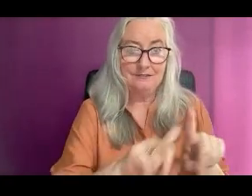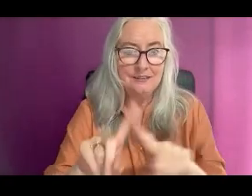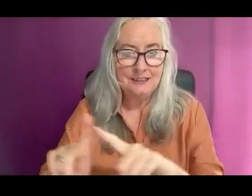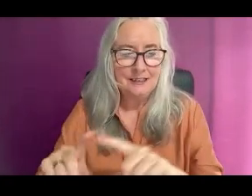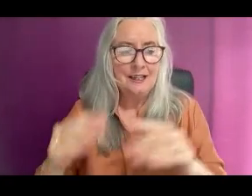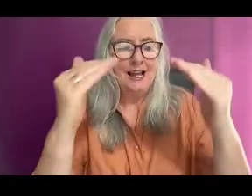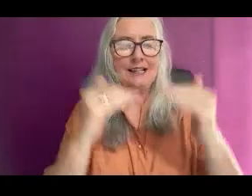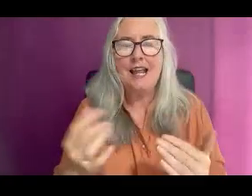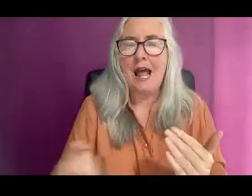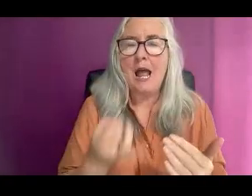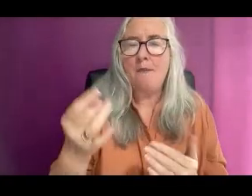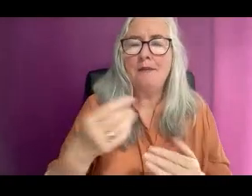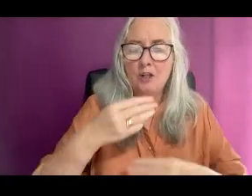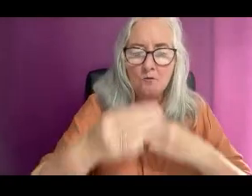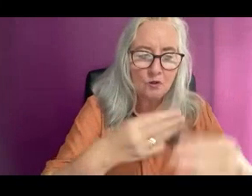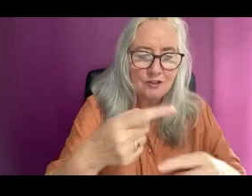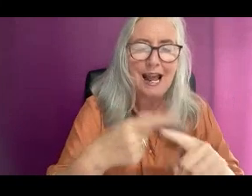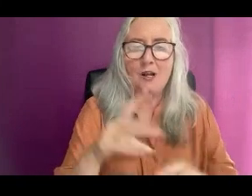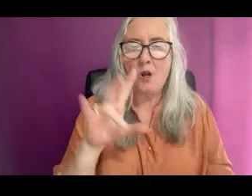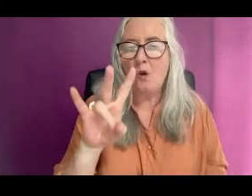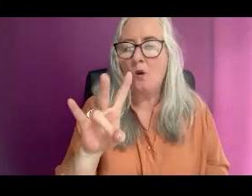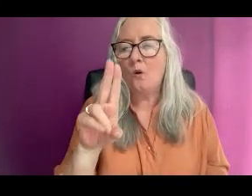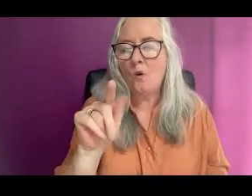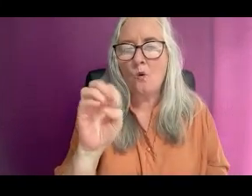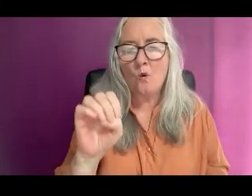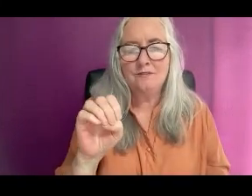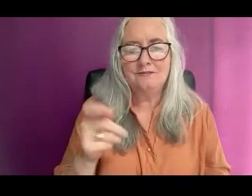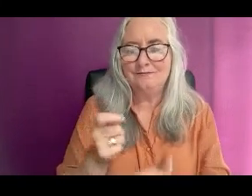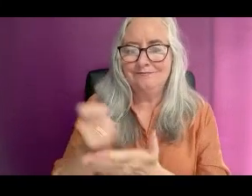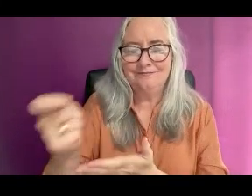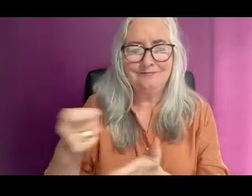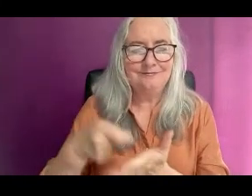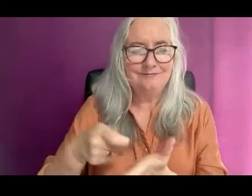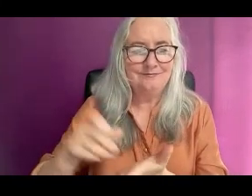application process and the quotes as well.